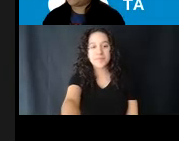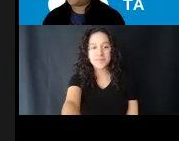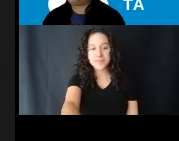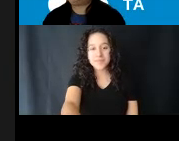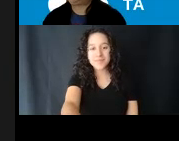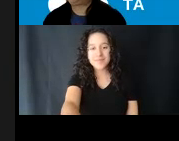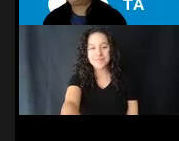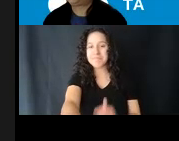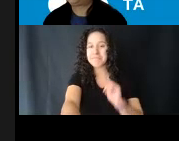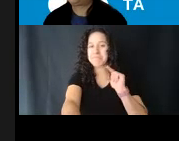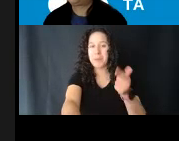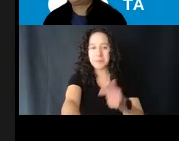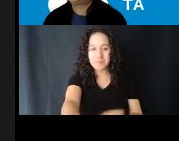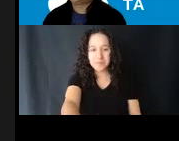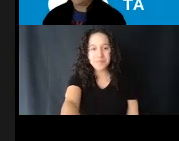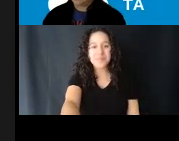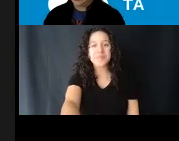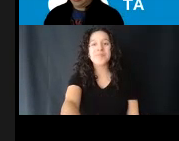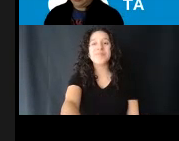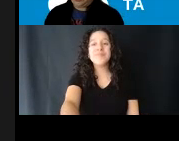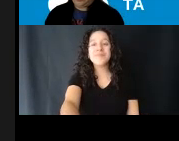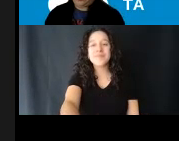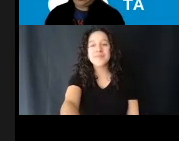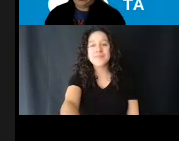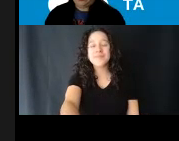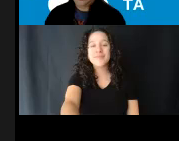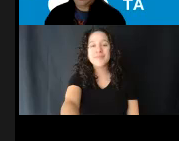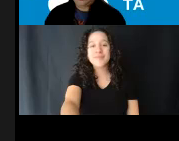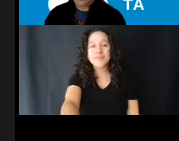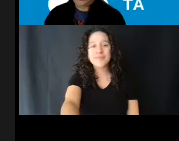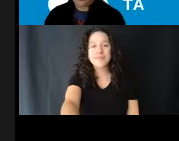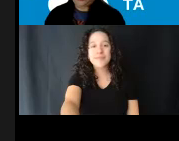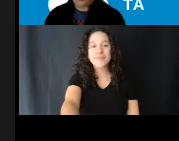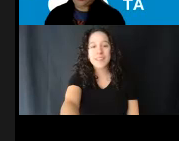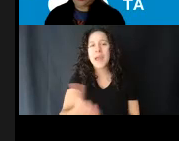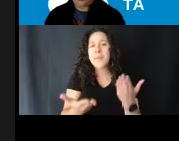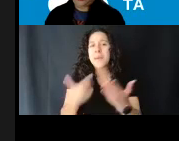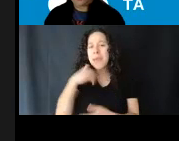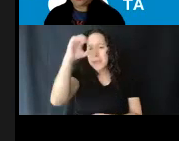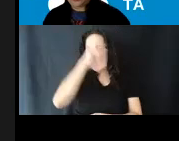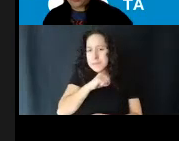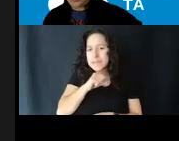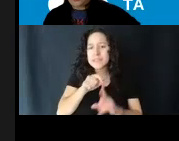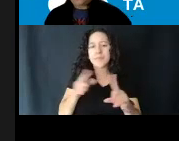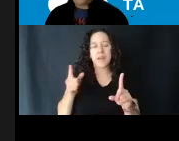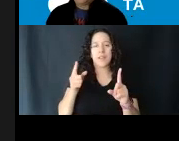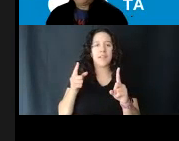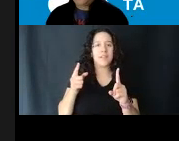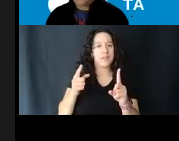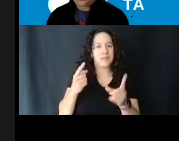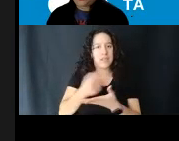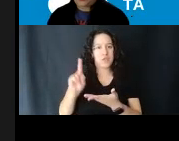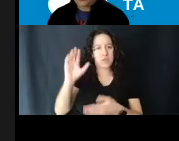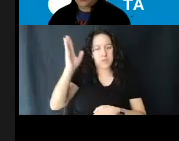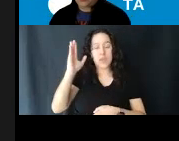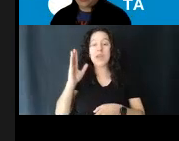Go ahead, Adam. All right. I was just wondering if there's, maybe I missed it in the last one, if there's been anything new with the